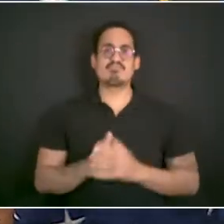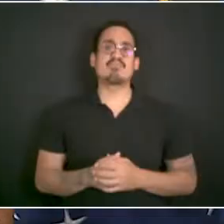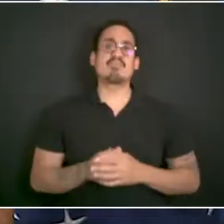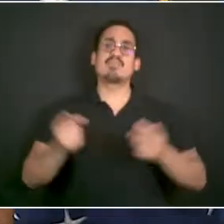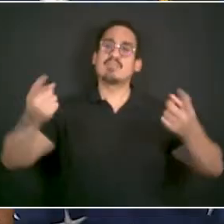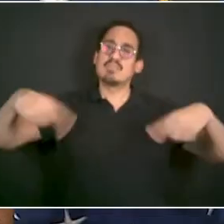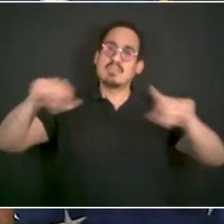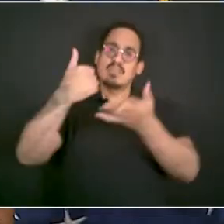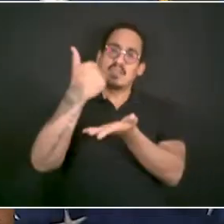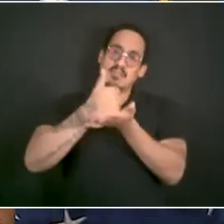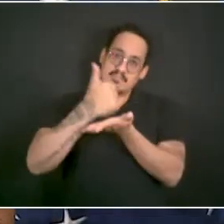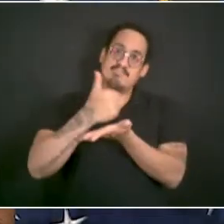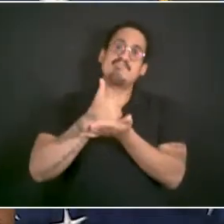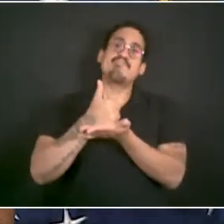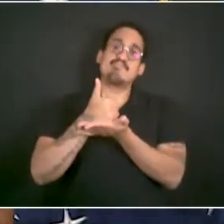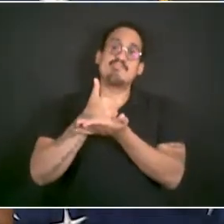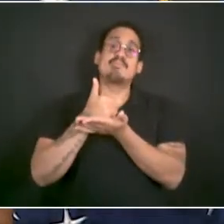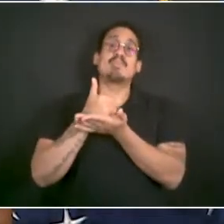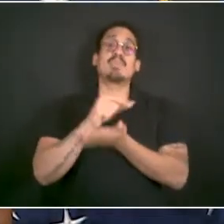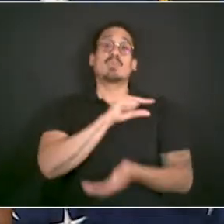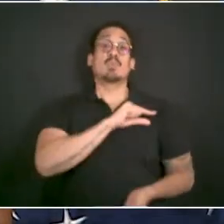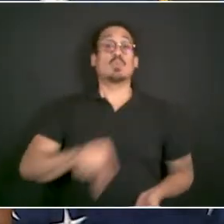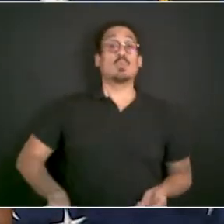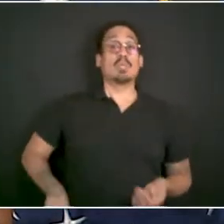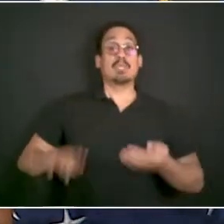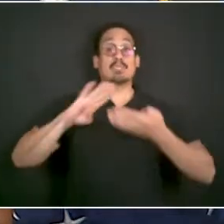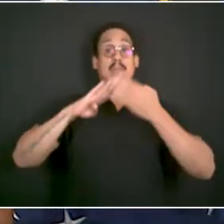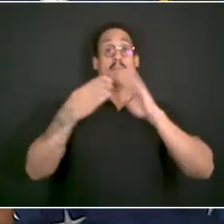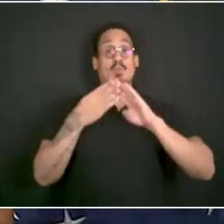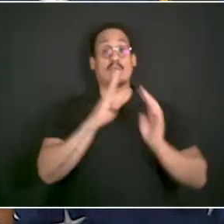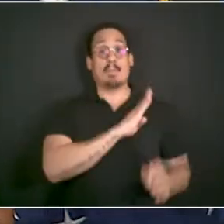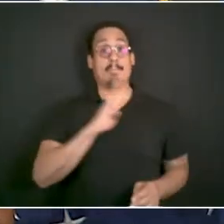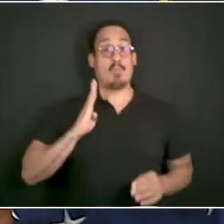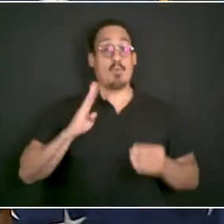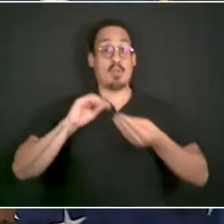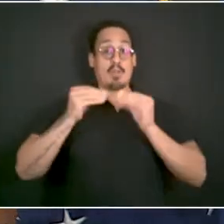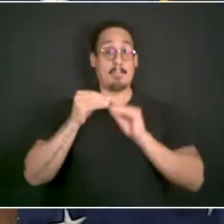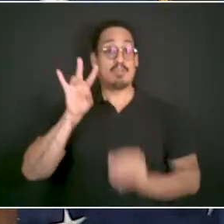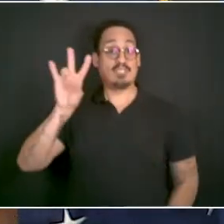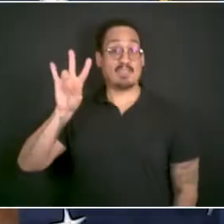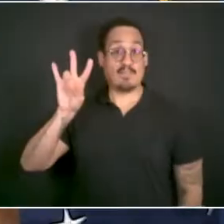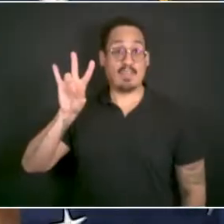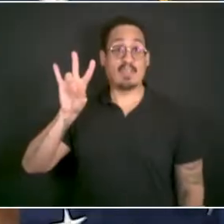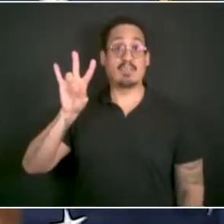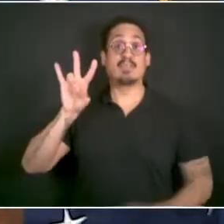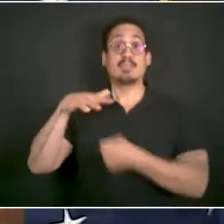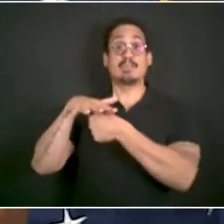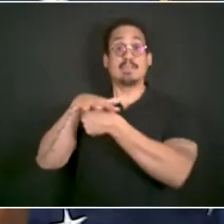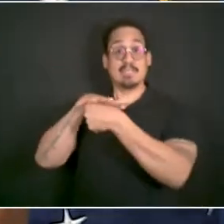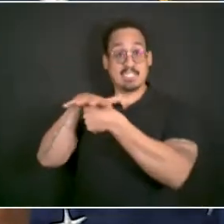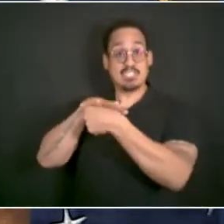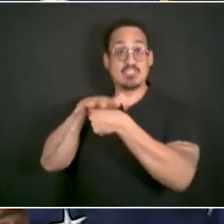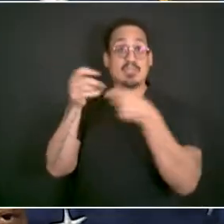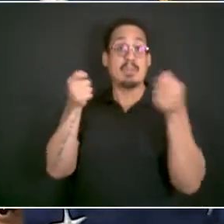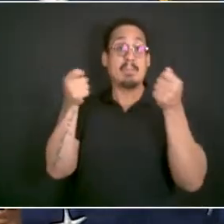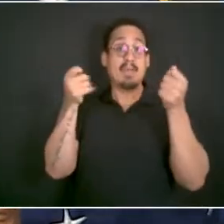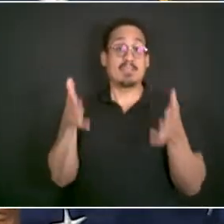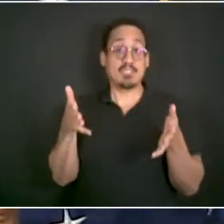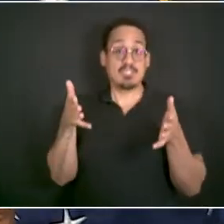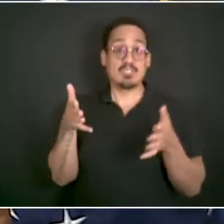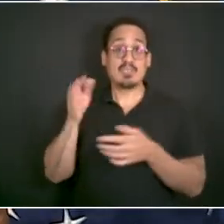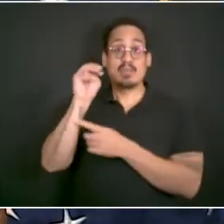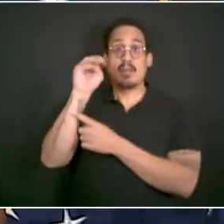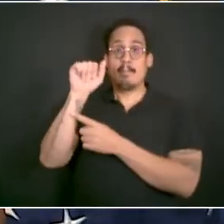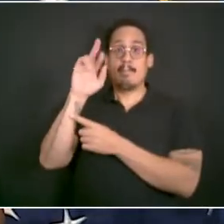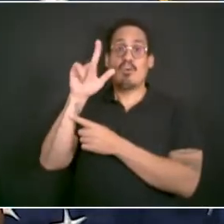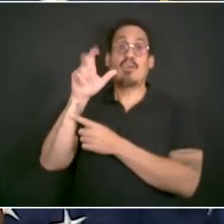Community Board 7, Chair Chuck Appelian, and in District Manager Marilyn Mack McAndrews. Also, from the 19th, y'all heard her mentioned